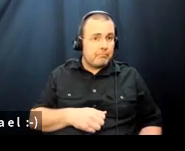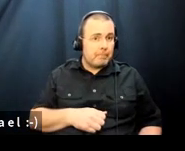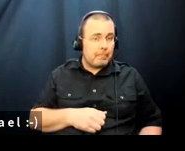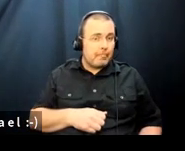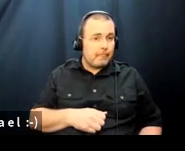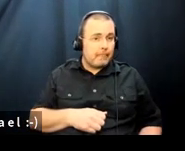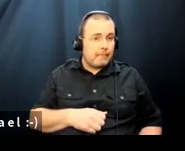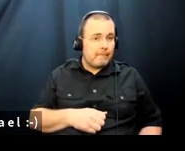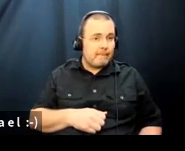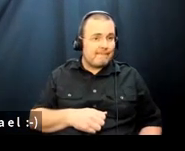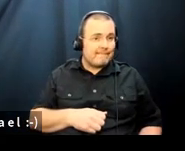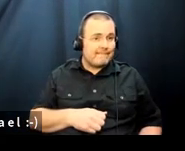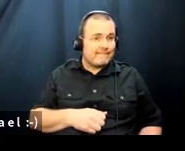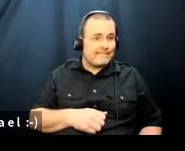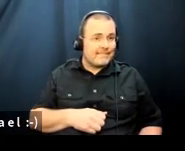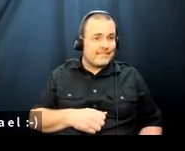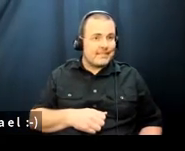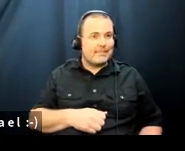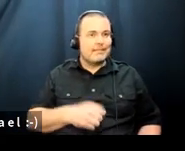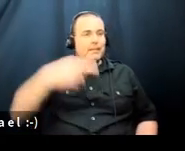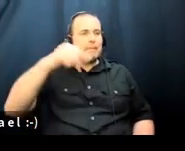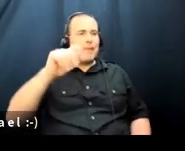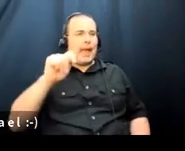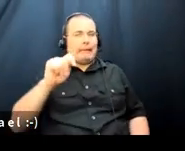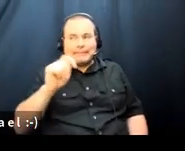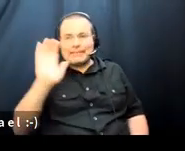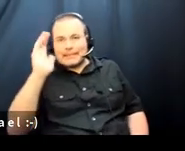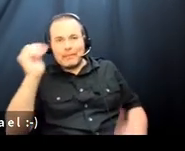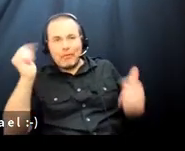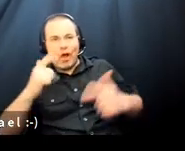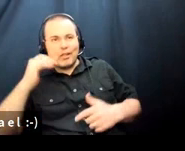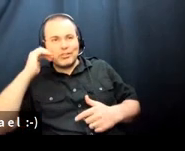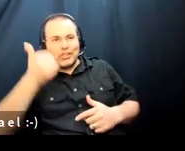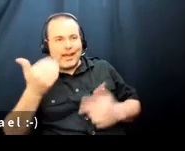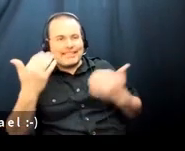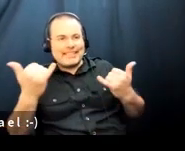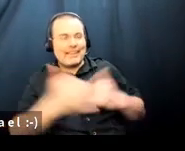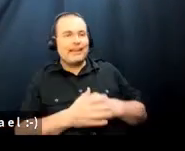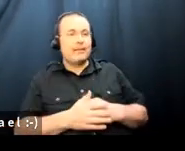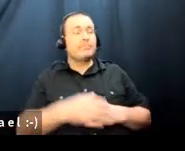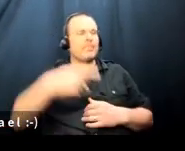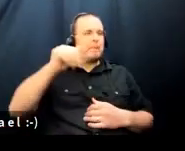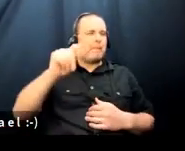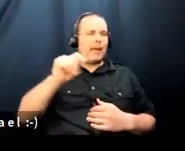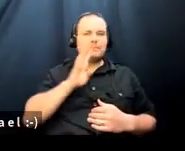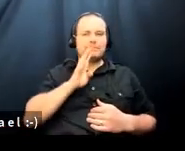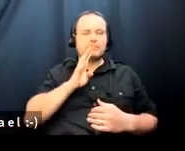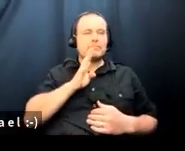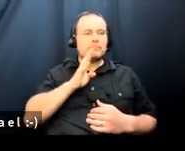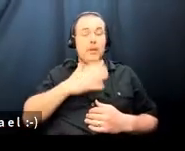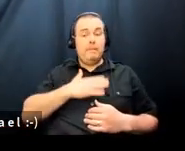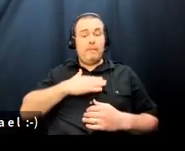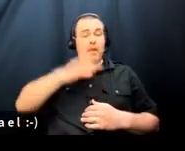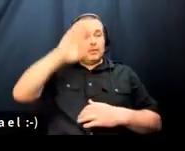I'll start again. Everybody's being shy today. When my son was young, at the age of 3, and that was before he was living with